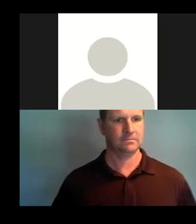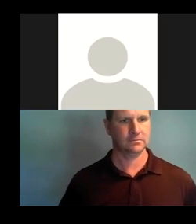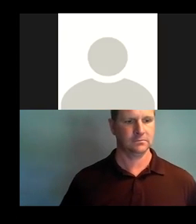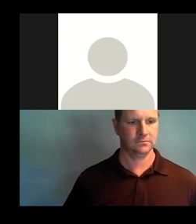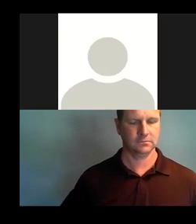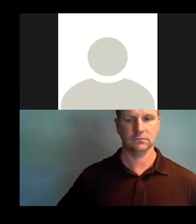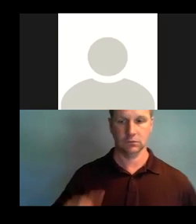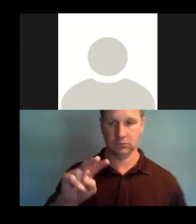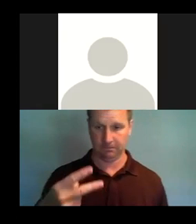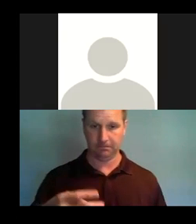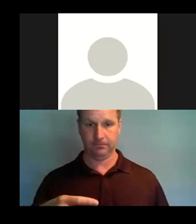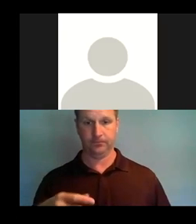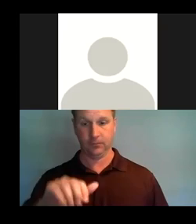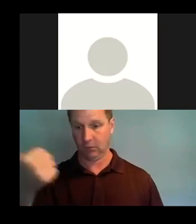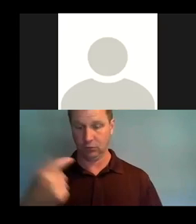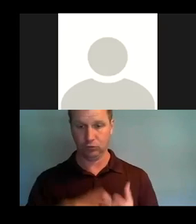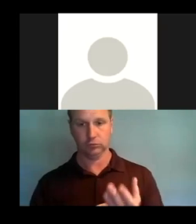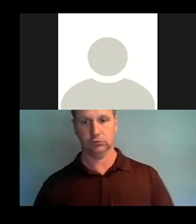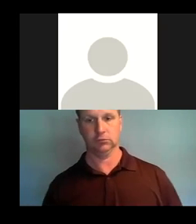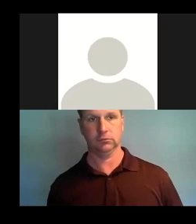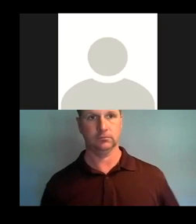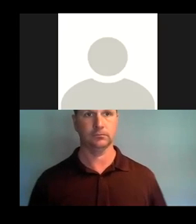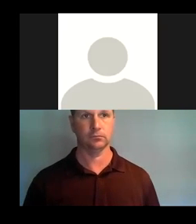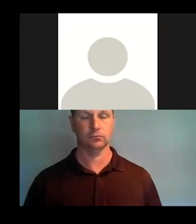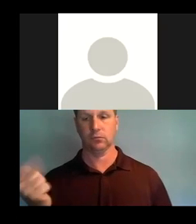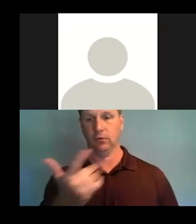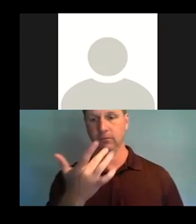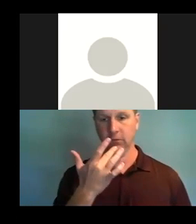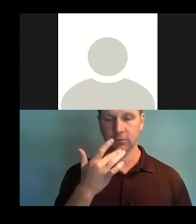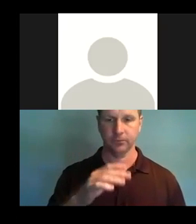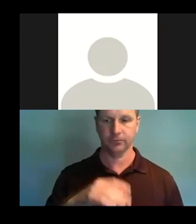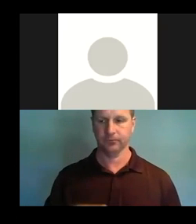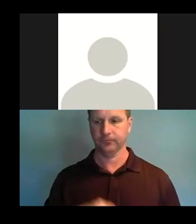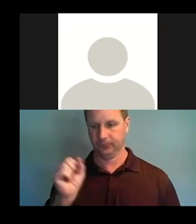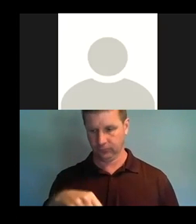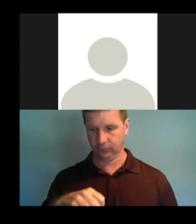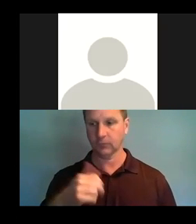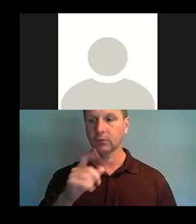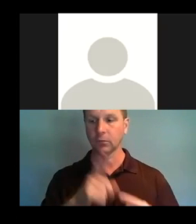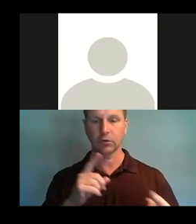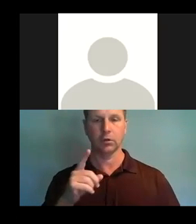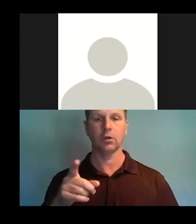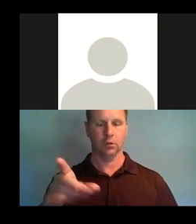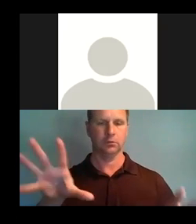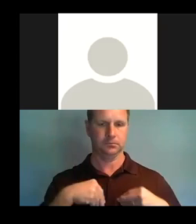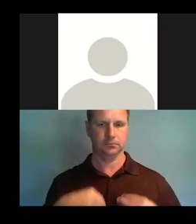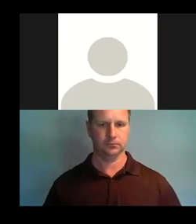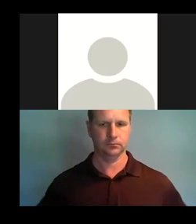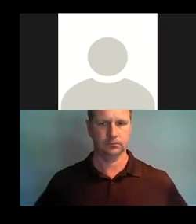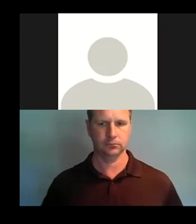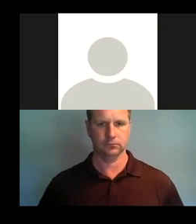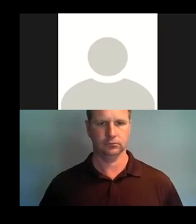Motion and seconded. Any further discussion? All those in favor? Aye. Aye. Any opposed? Motion carries. Thank